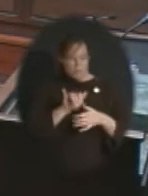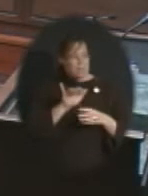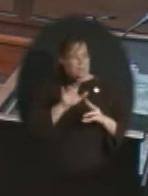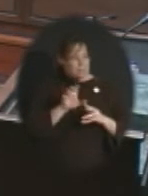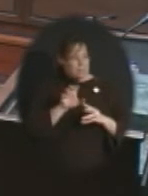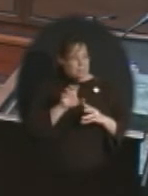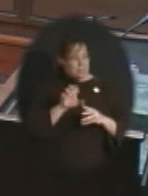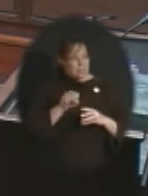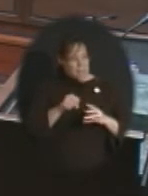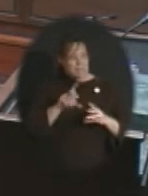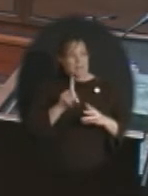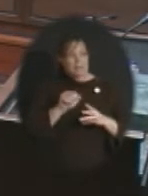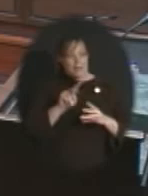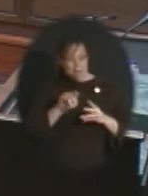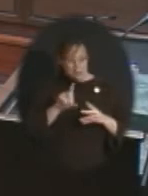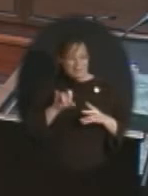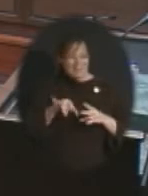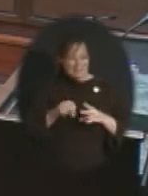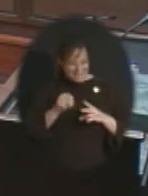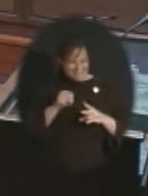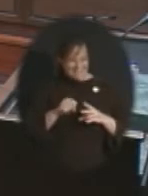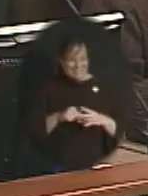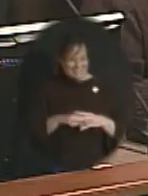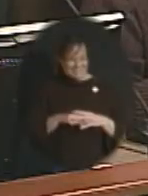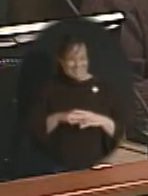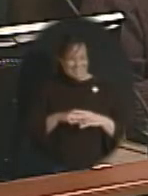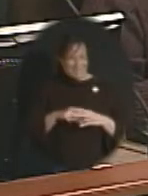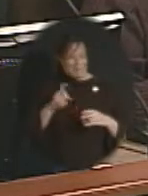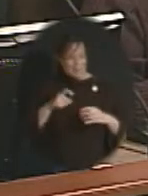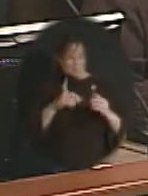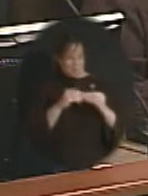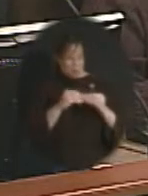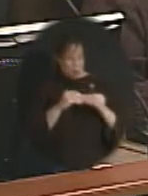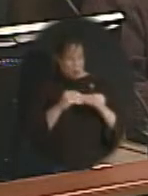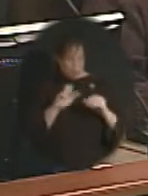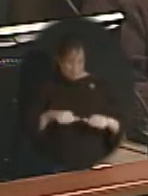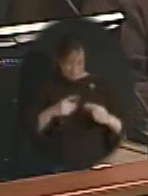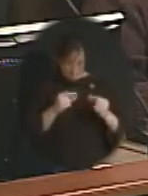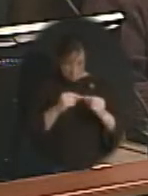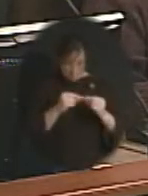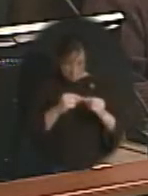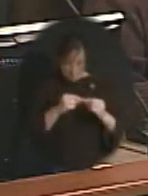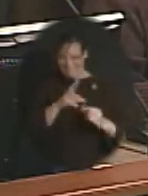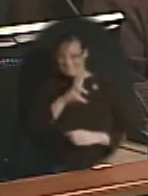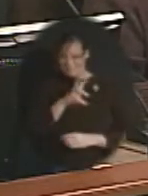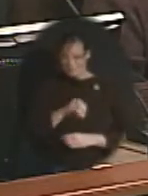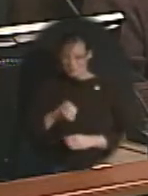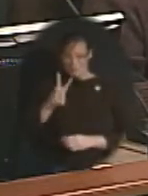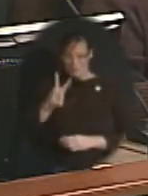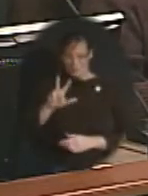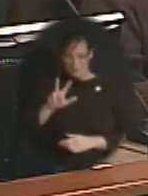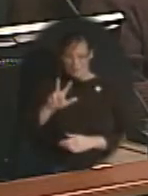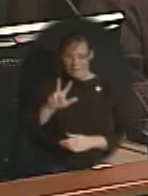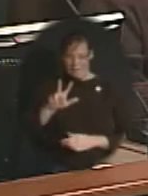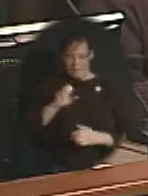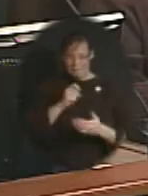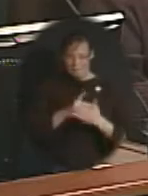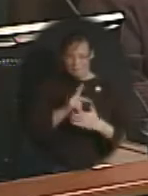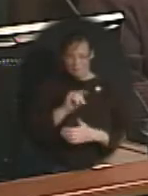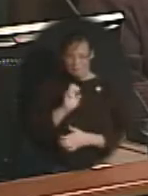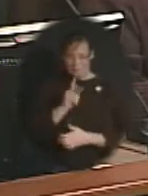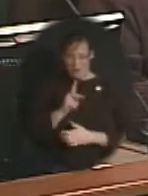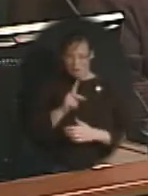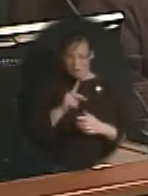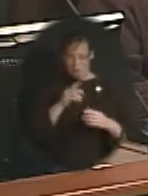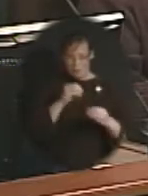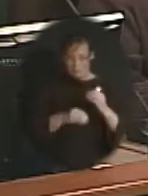Yes. Motion carries. Can we do one more? All right, 6.03, approval of track repair at